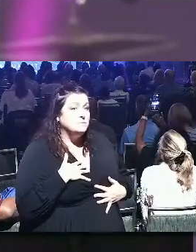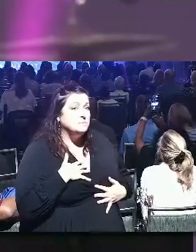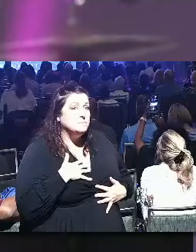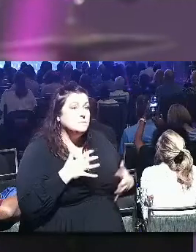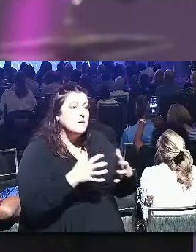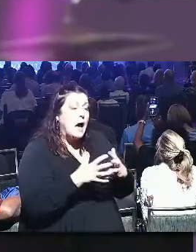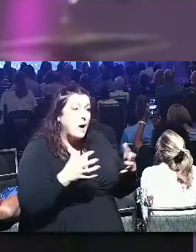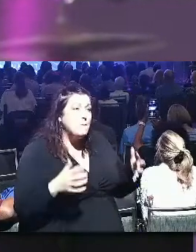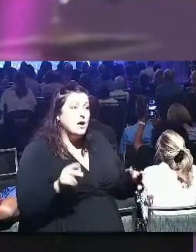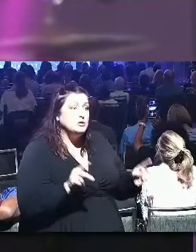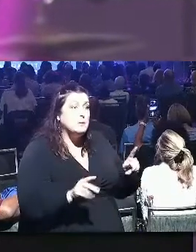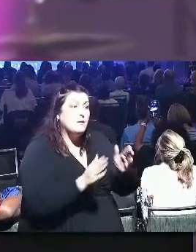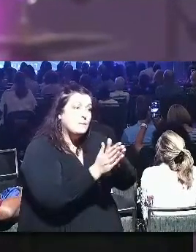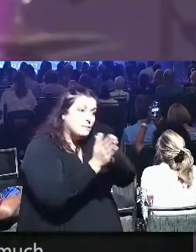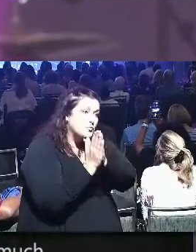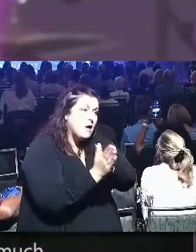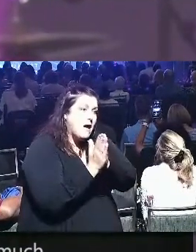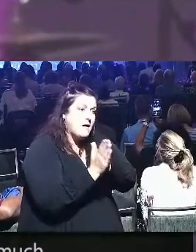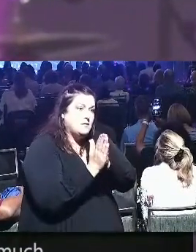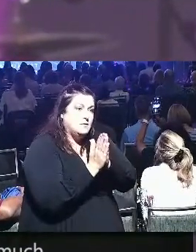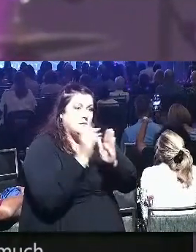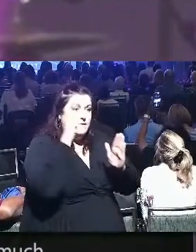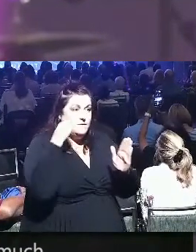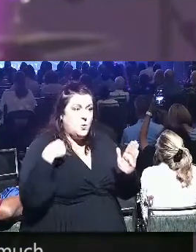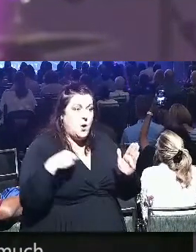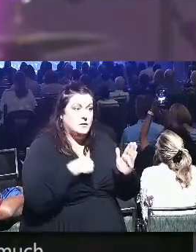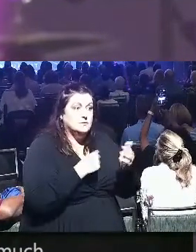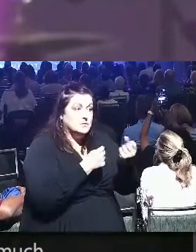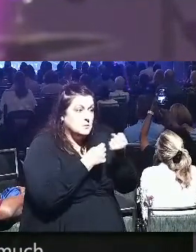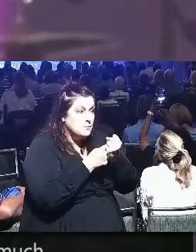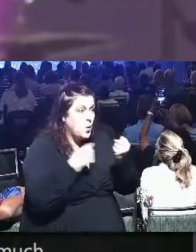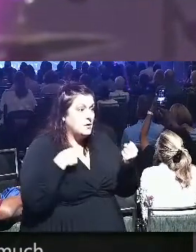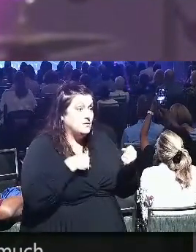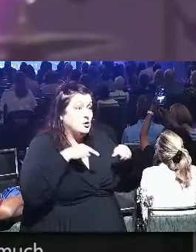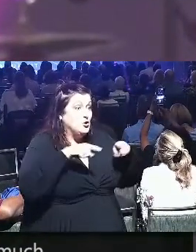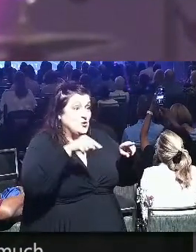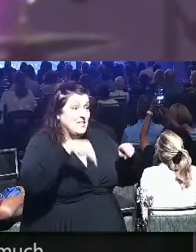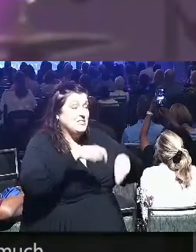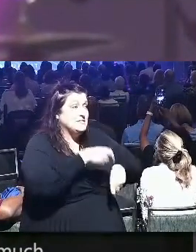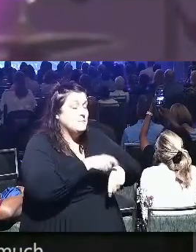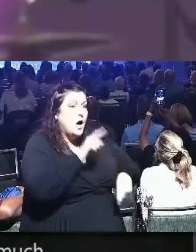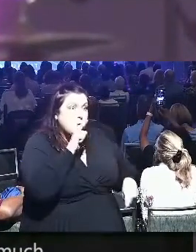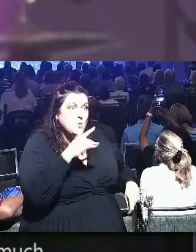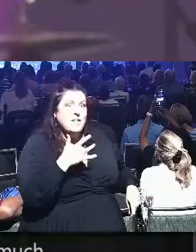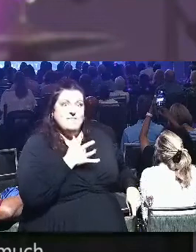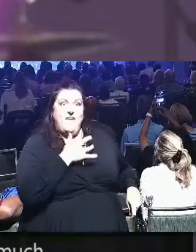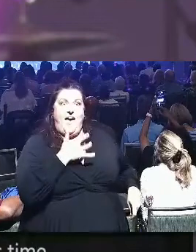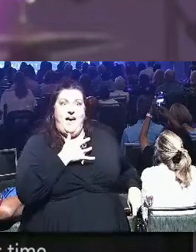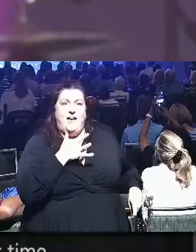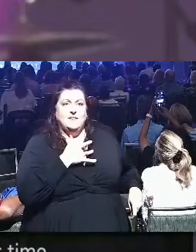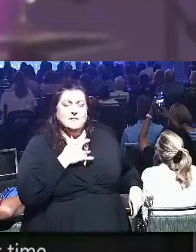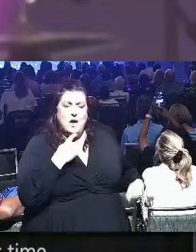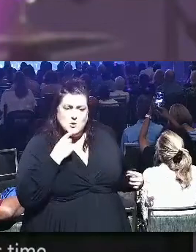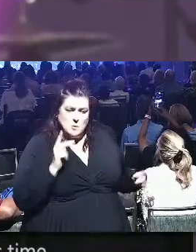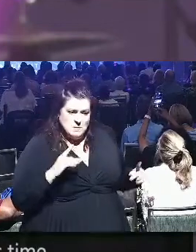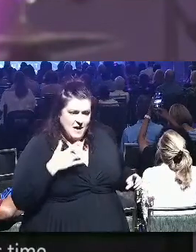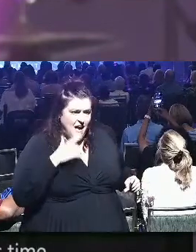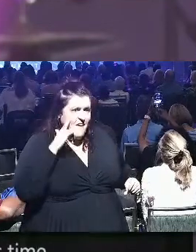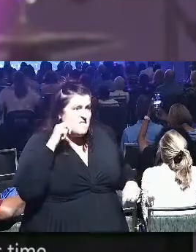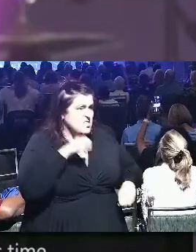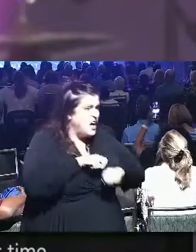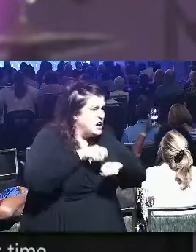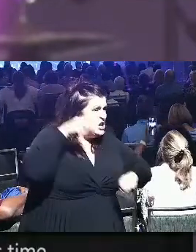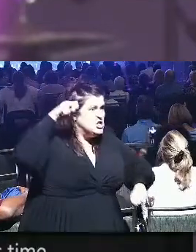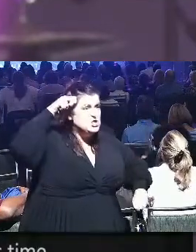people have prayed for us and have supported us during this time. I really did. I told people I feel like I could jump off